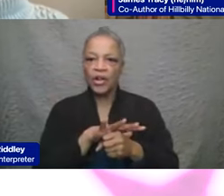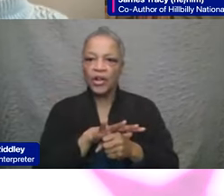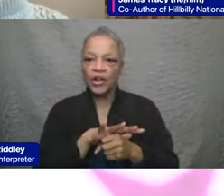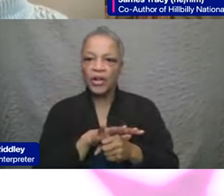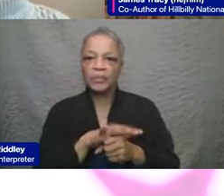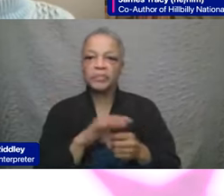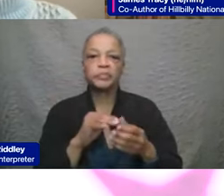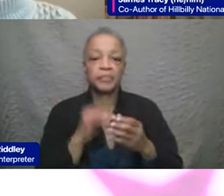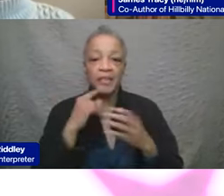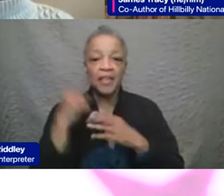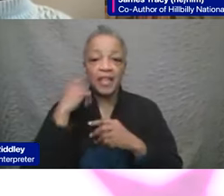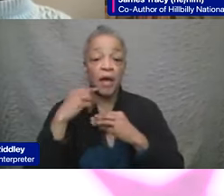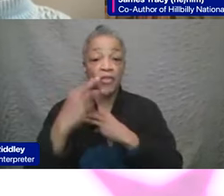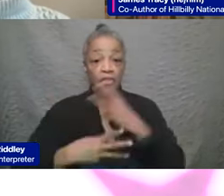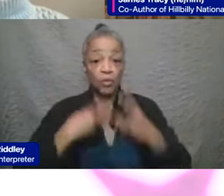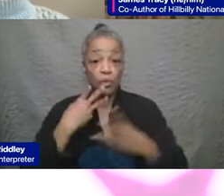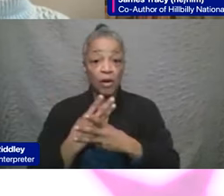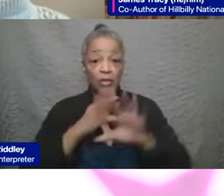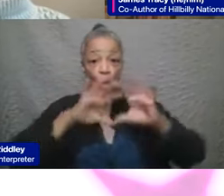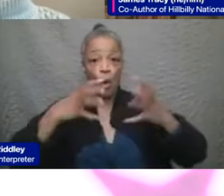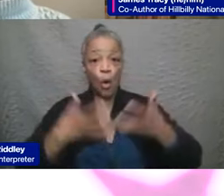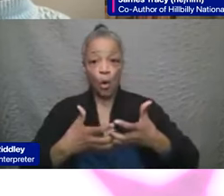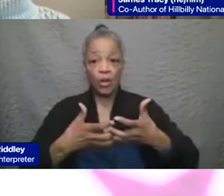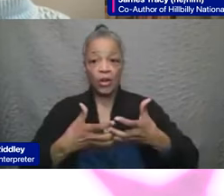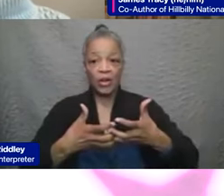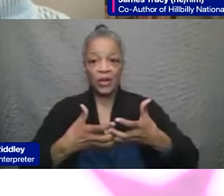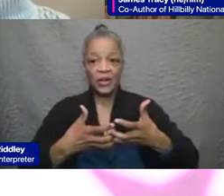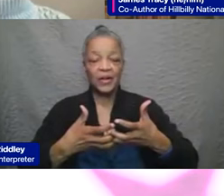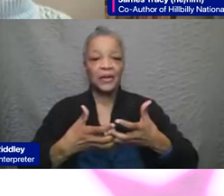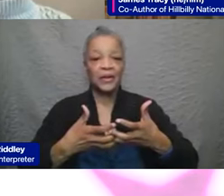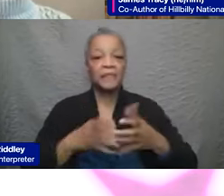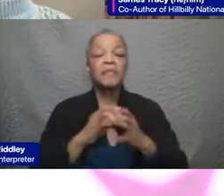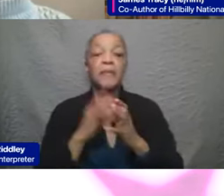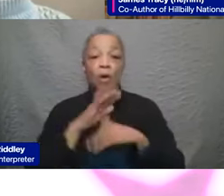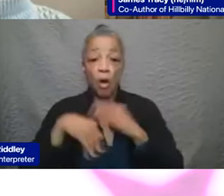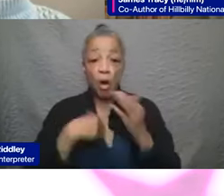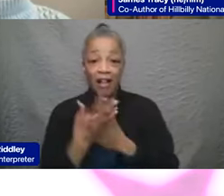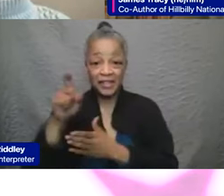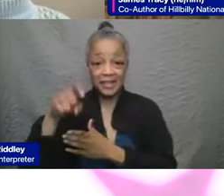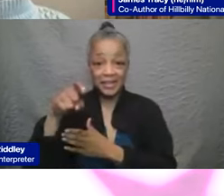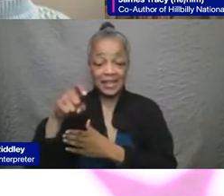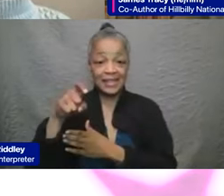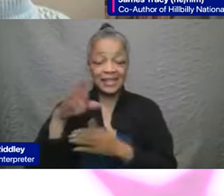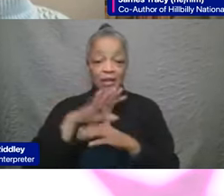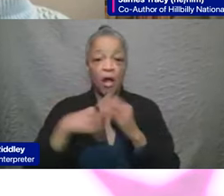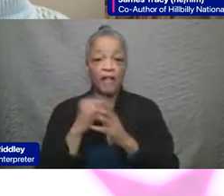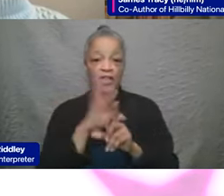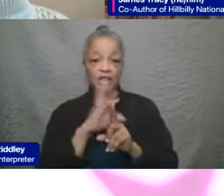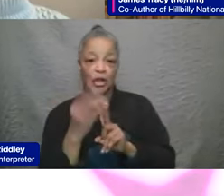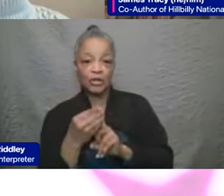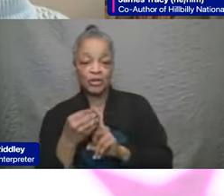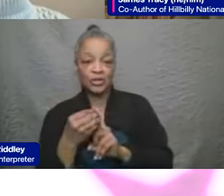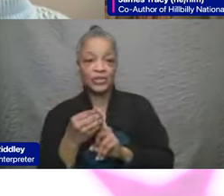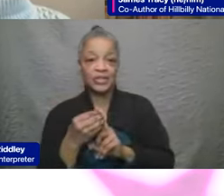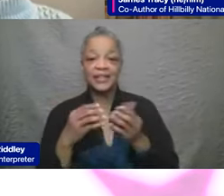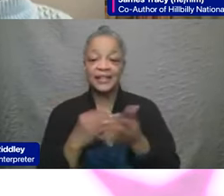world, the whole of it, and the people in it, and all of its needs and all of its cultures. And we did